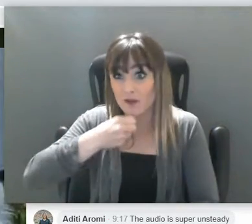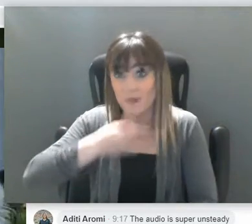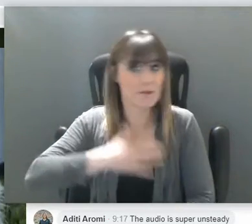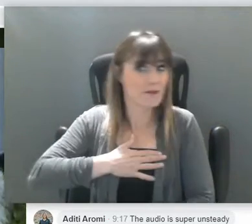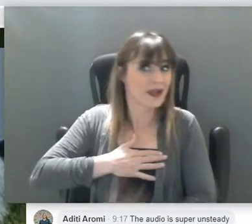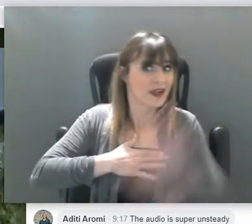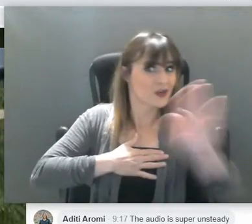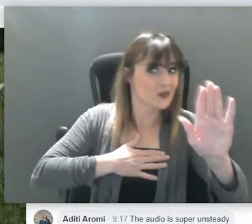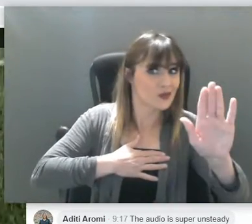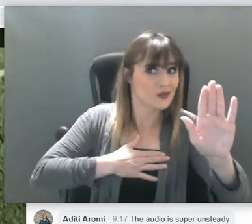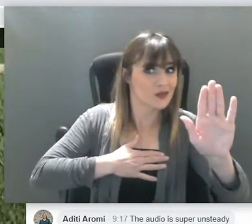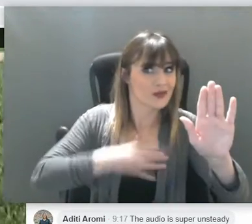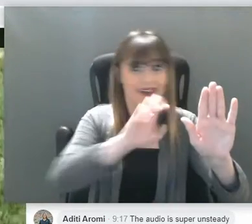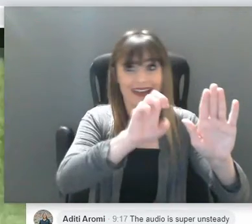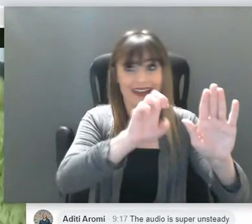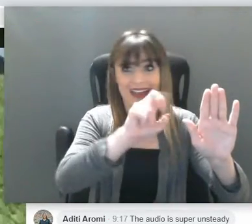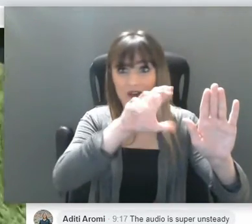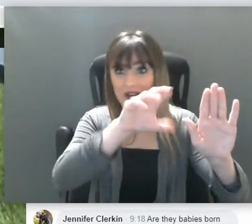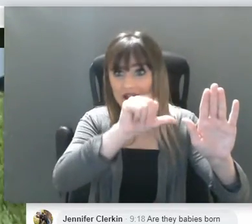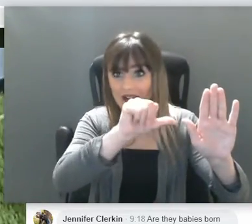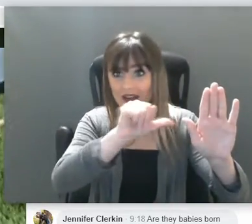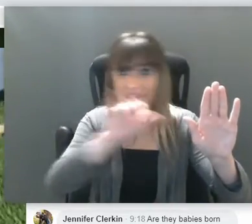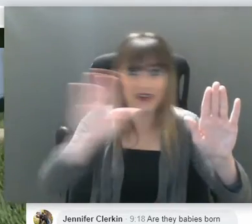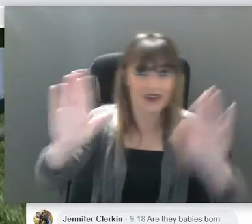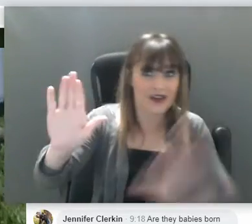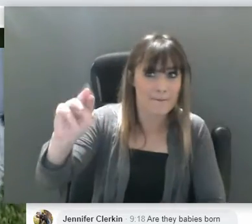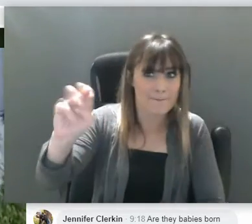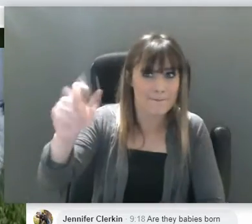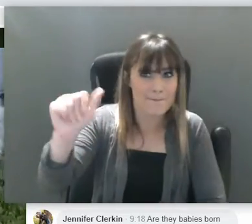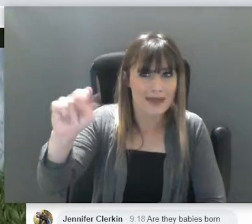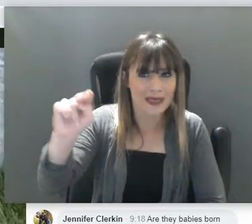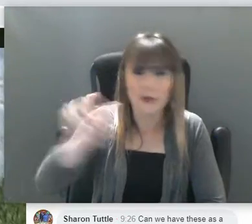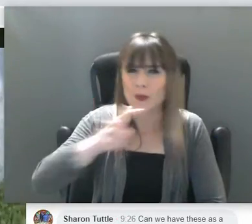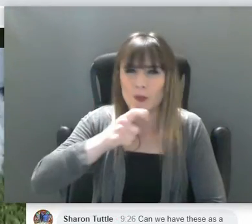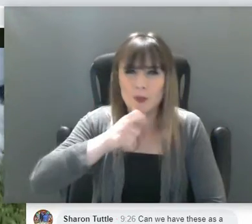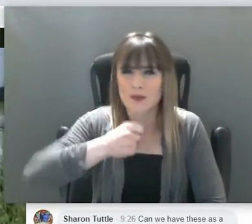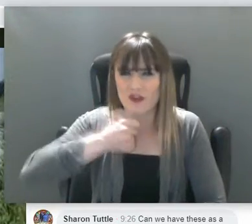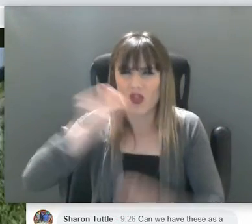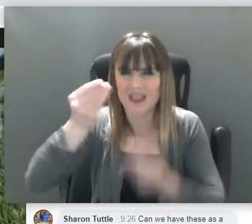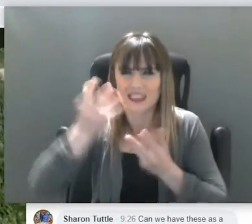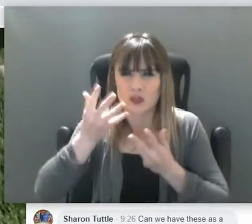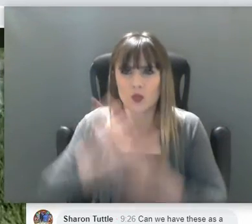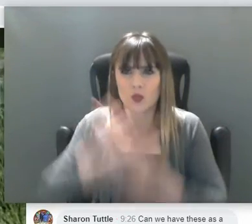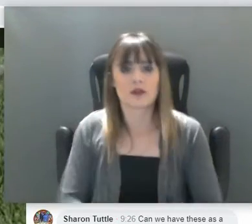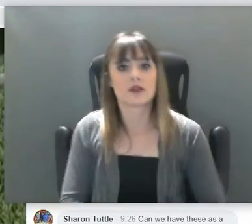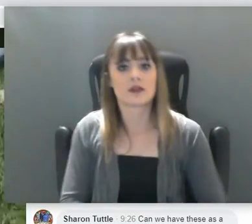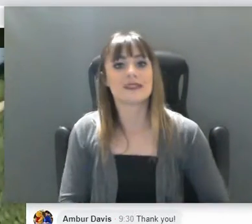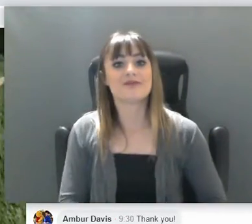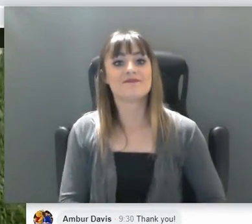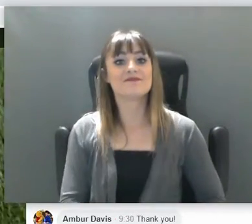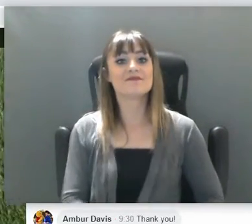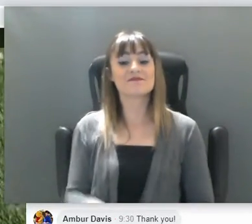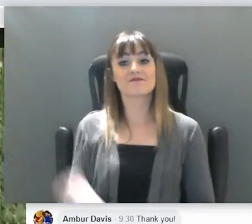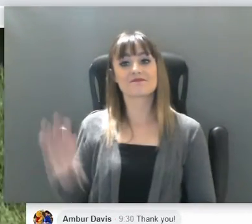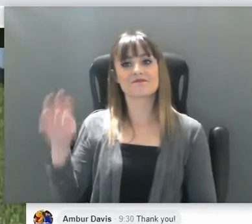or Megan's mic. And I'll try to get the receiver out of the way as well. Okay. So this